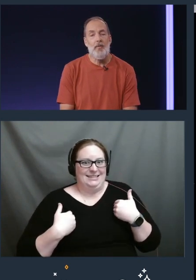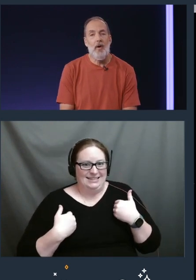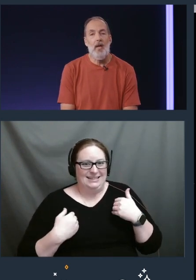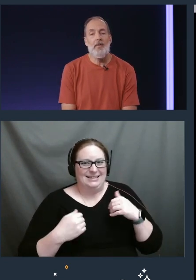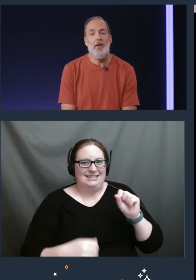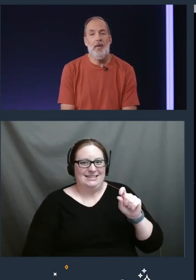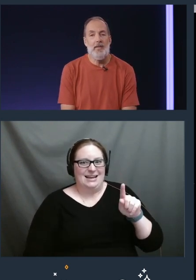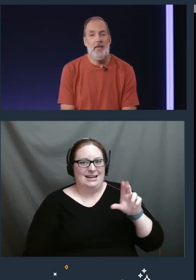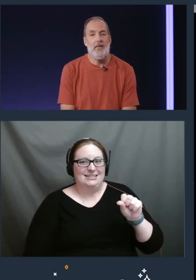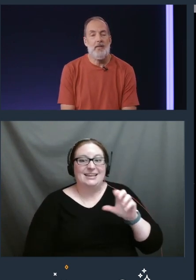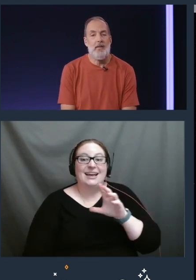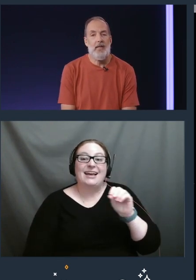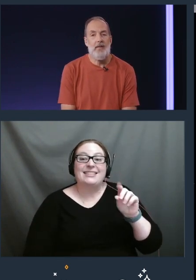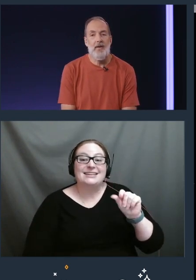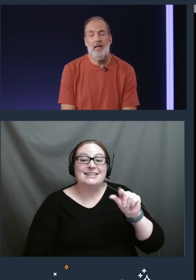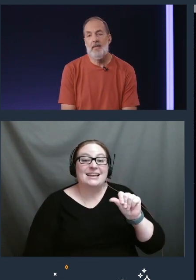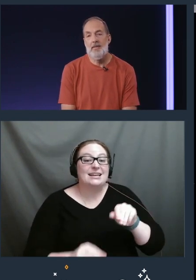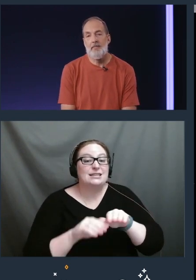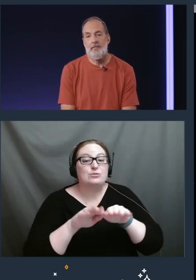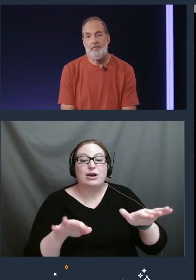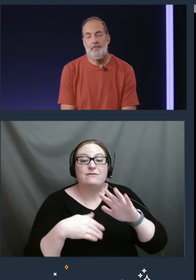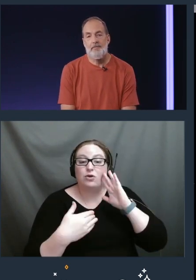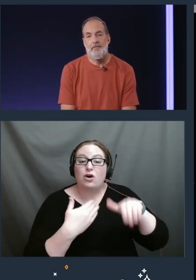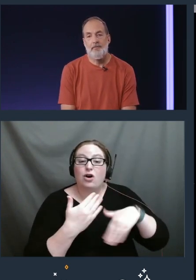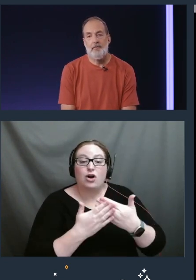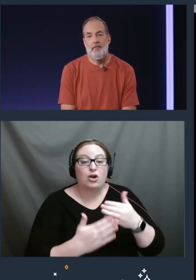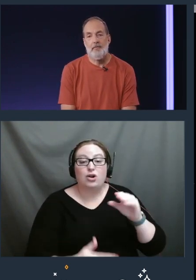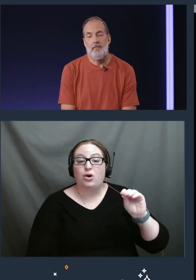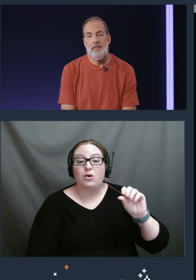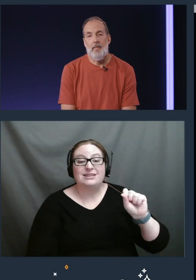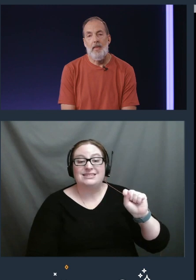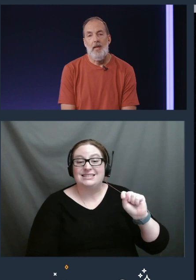evenly over all of the OSTs in the file system.